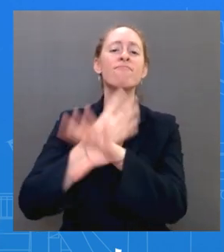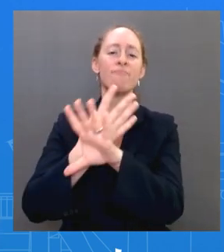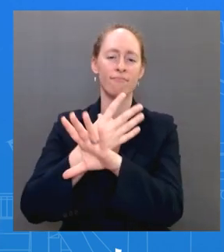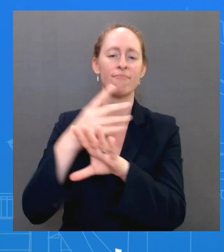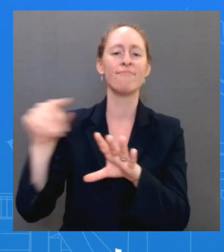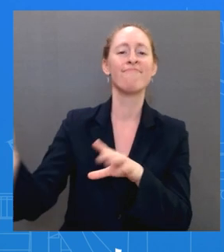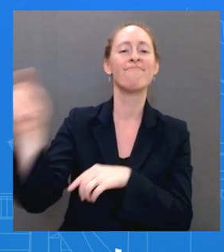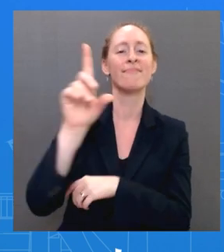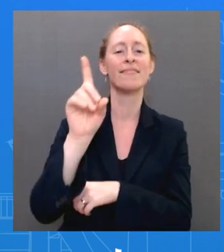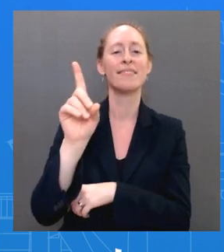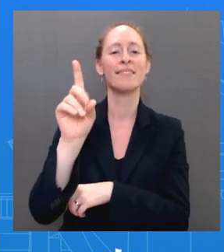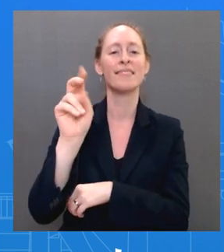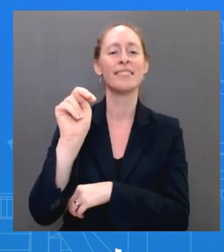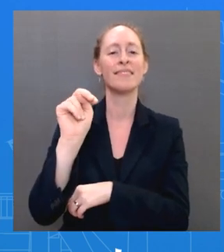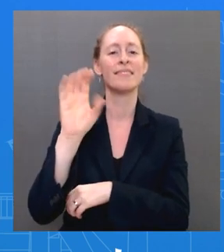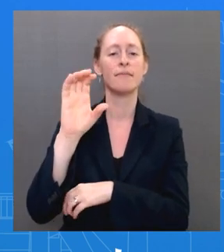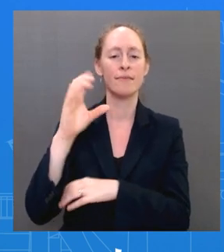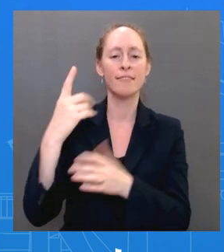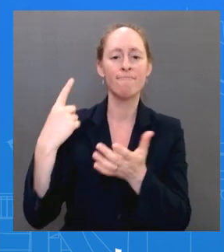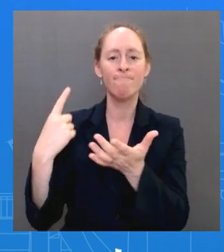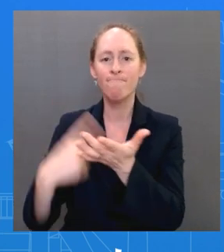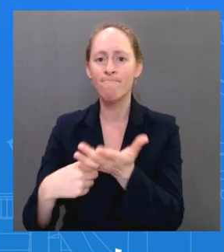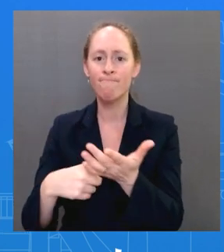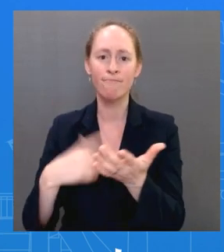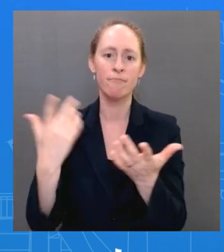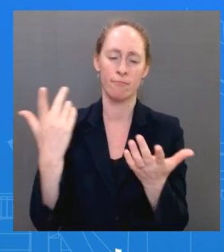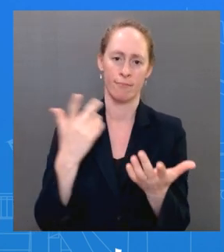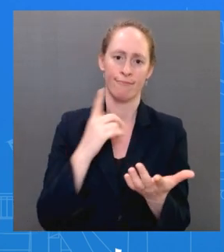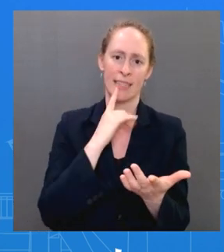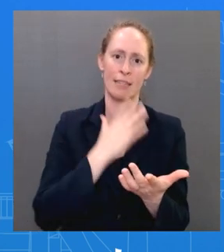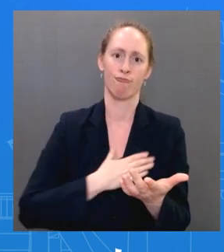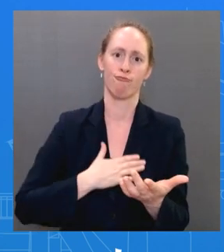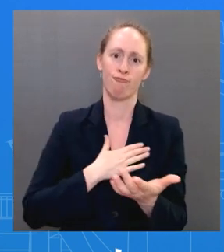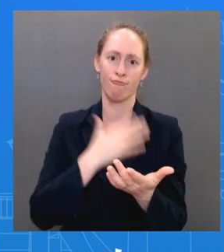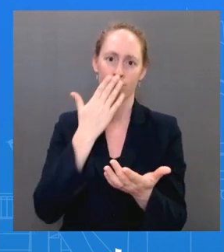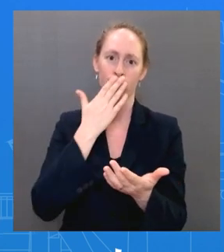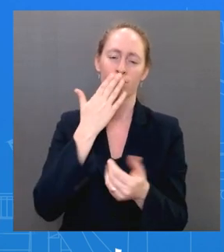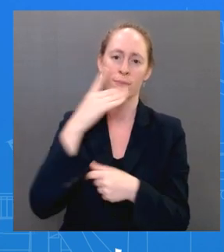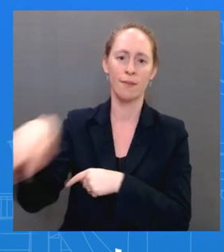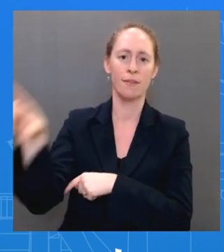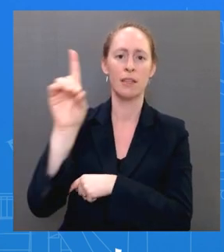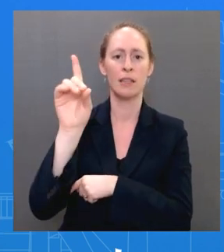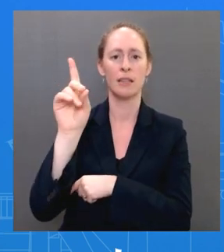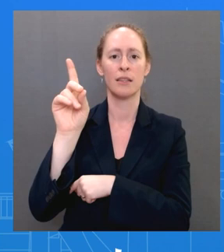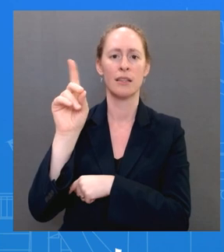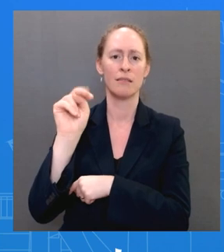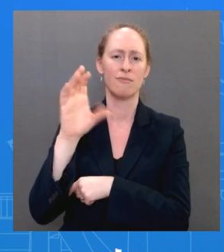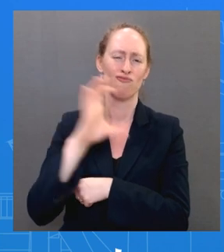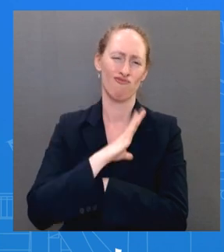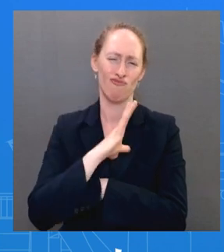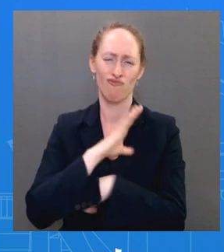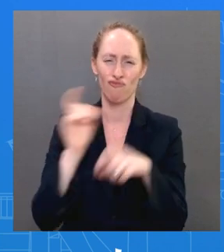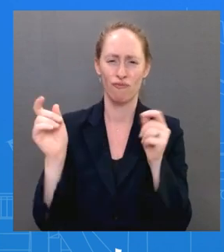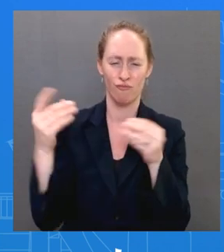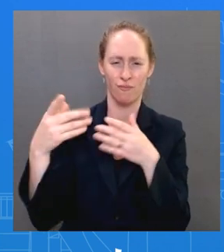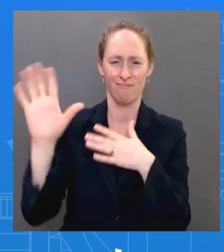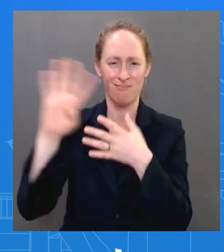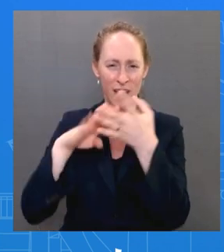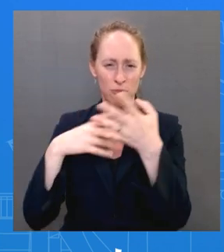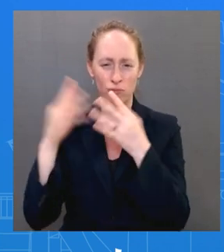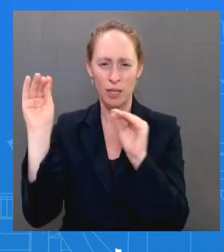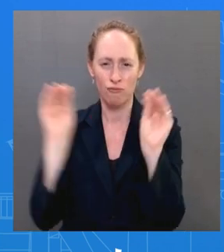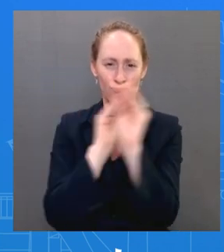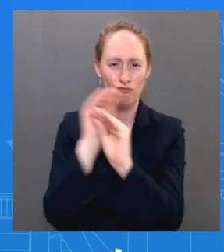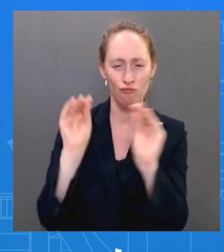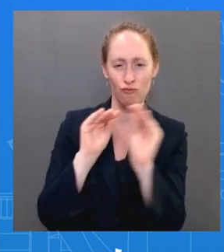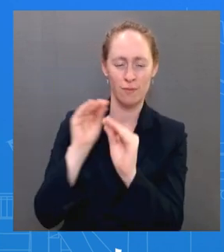president's daily briefing virtually, as you all know. He also met virtually with his economic team on the progress being made